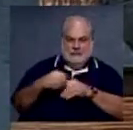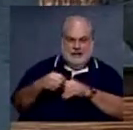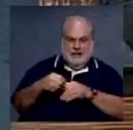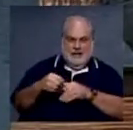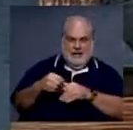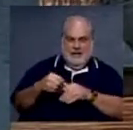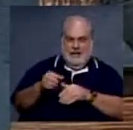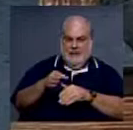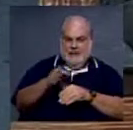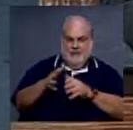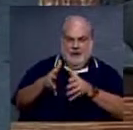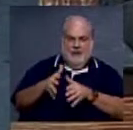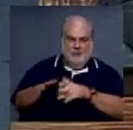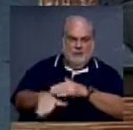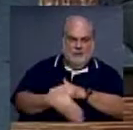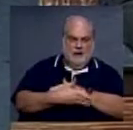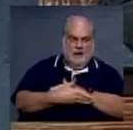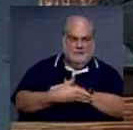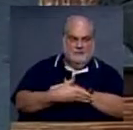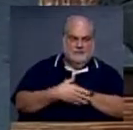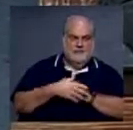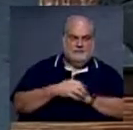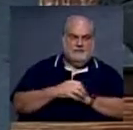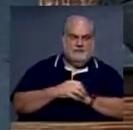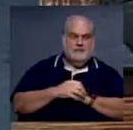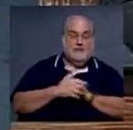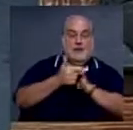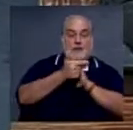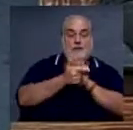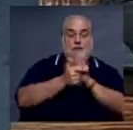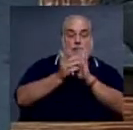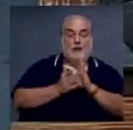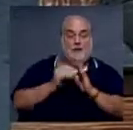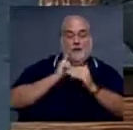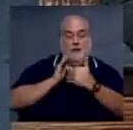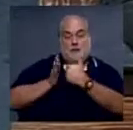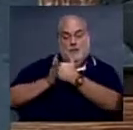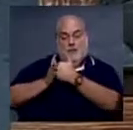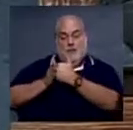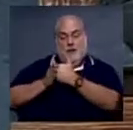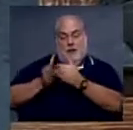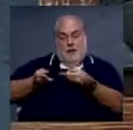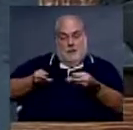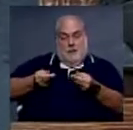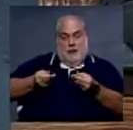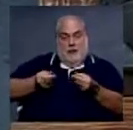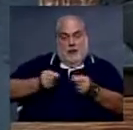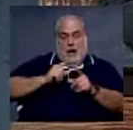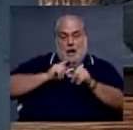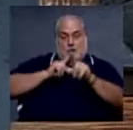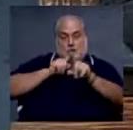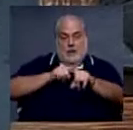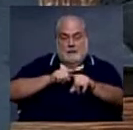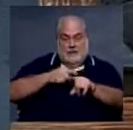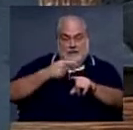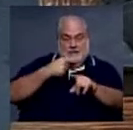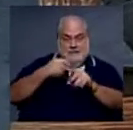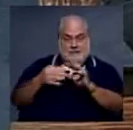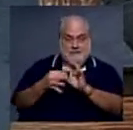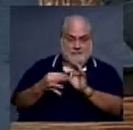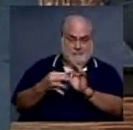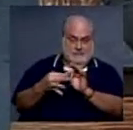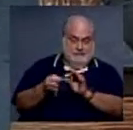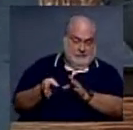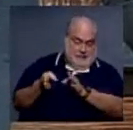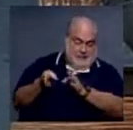left overnight. The attorney for the adjacent property owners addressed the commission and stated that his clients